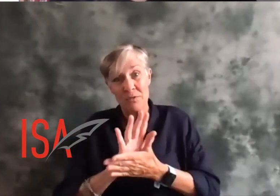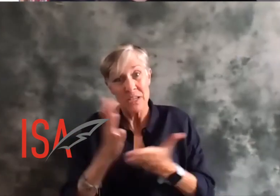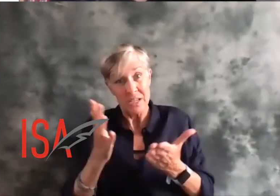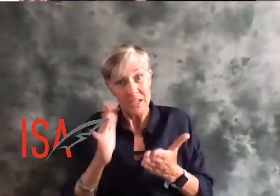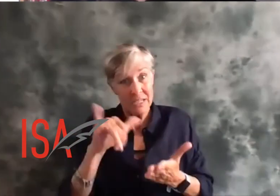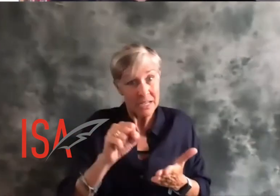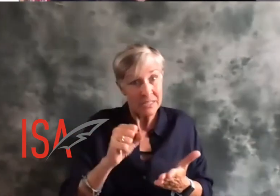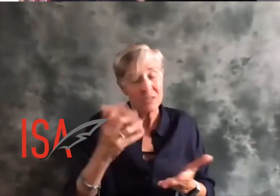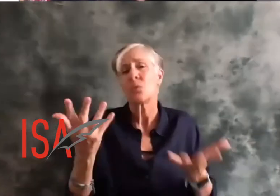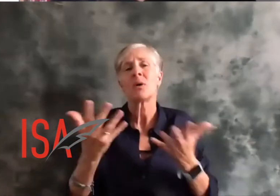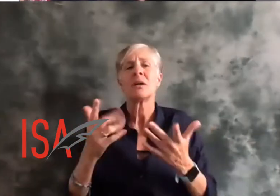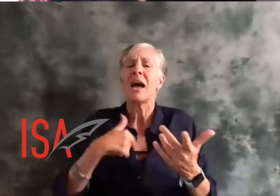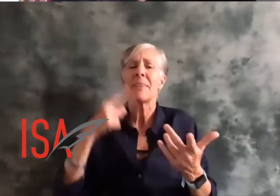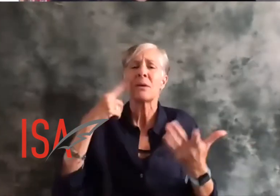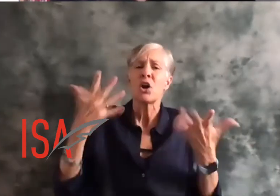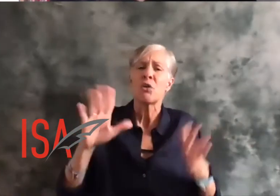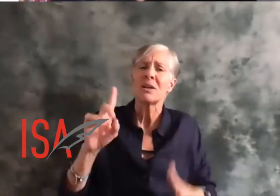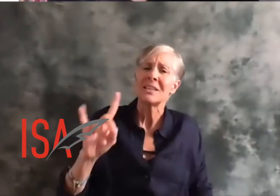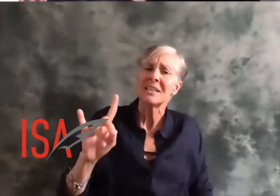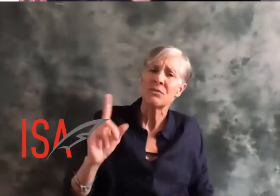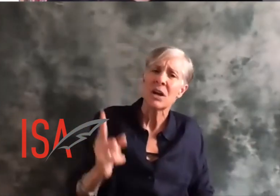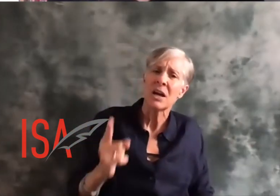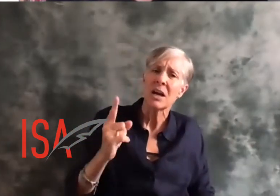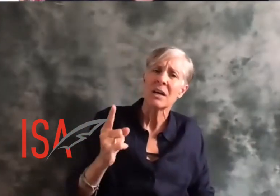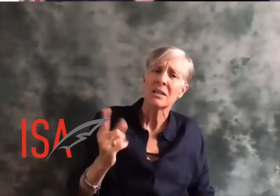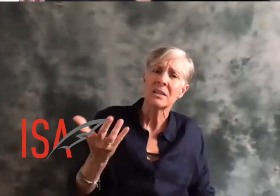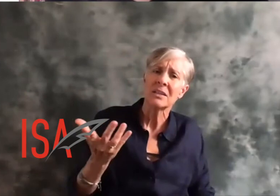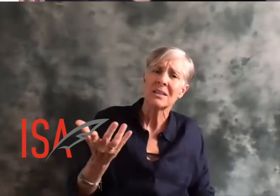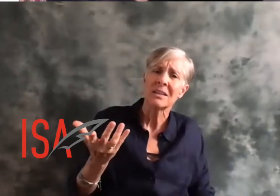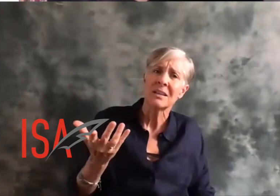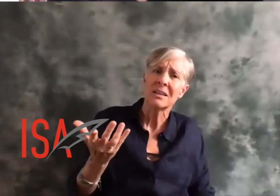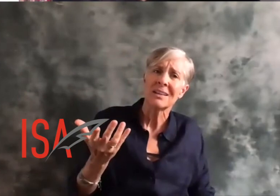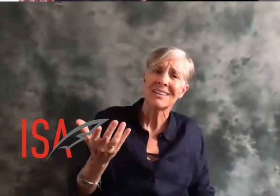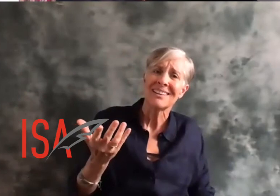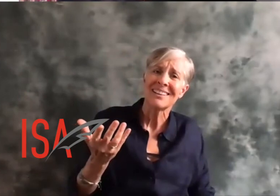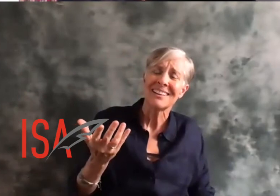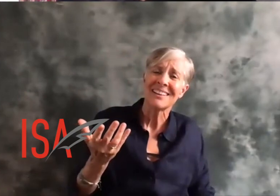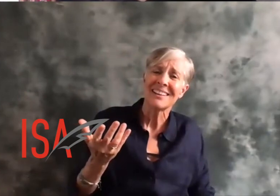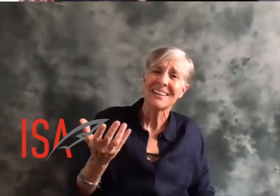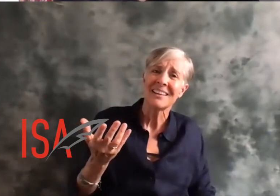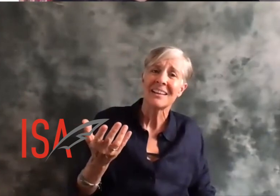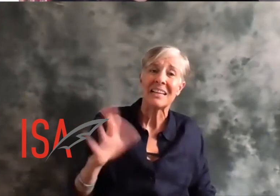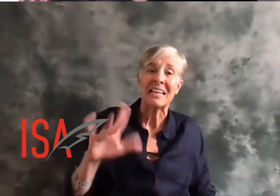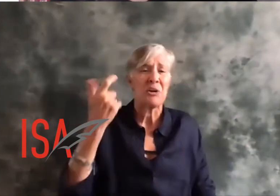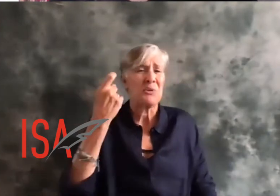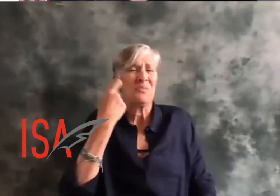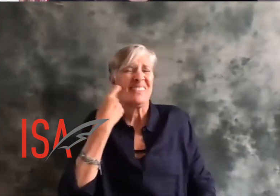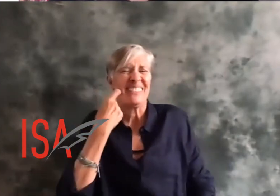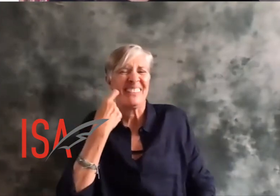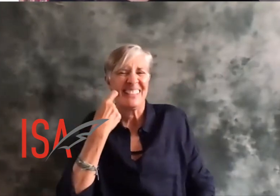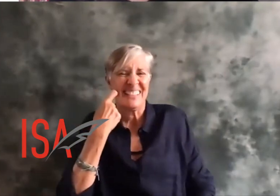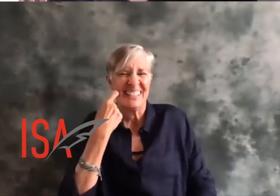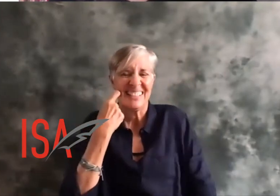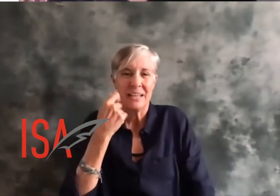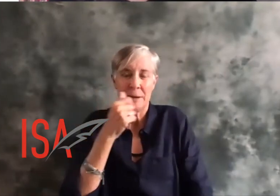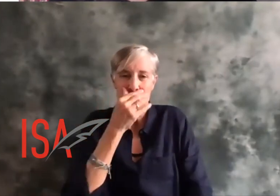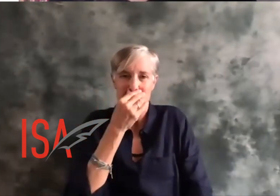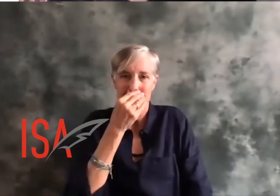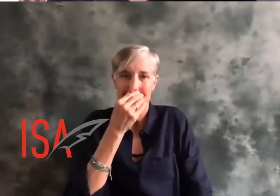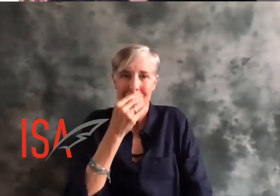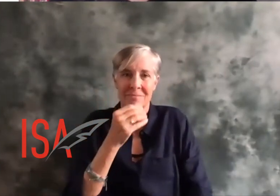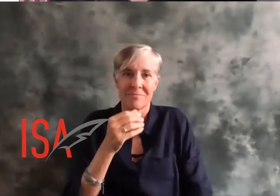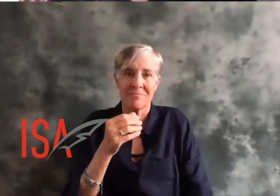Ooh, I think we covered that. No. Right, yes. Yeah, just recently, I mean, outside